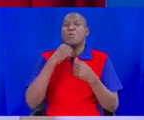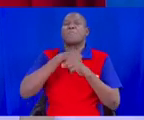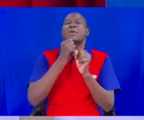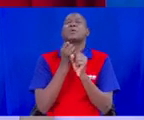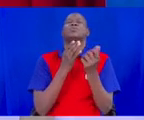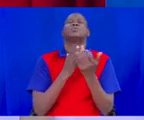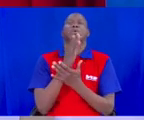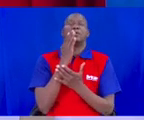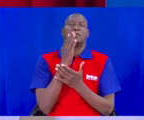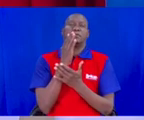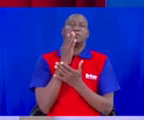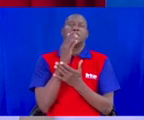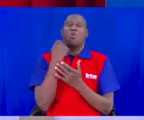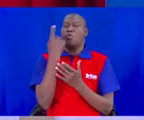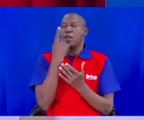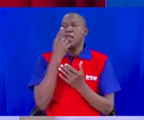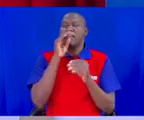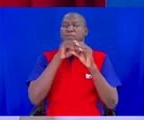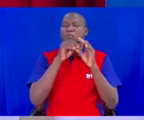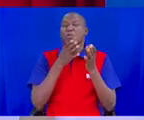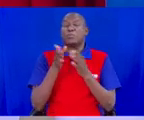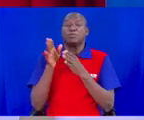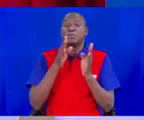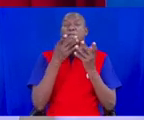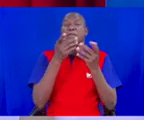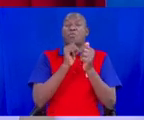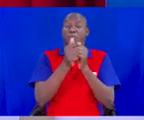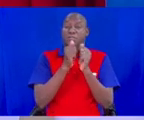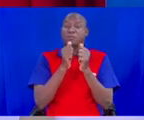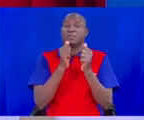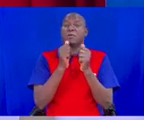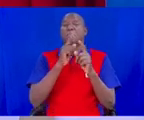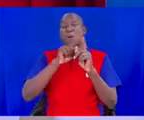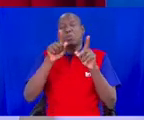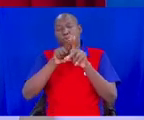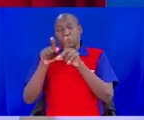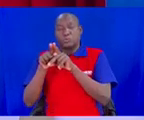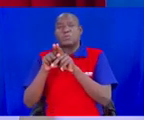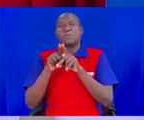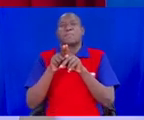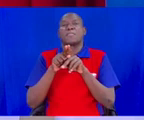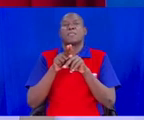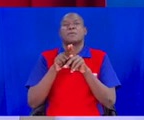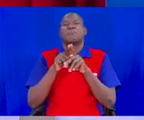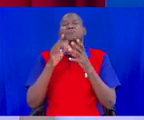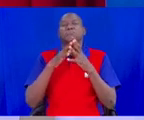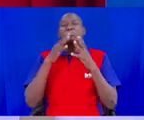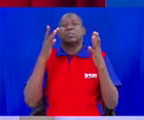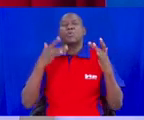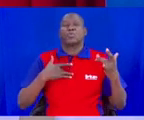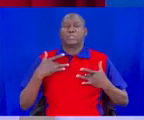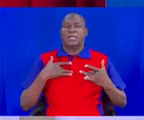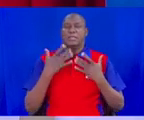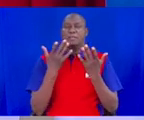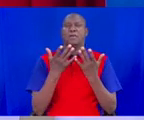we not only investing in opportunities that are competitive, but opportunities that are really going concerns, so that we don't get into a